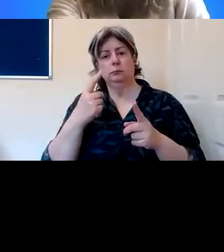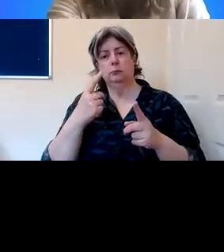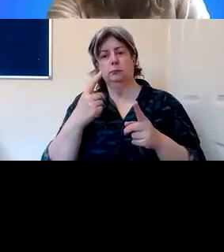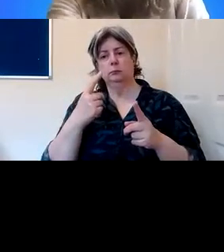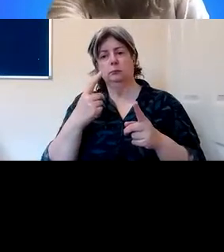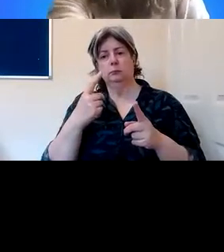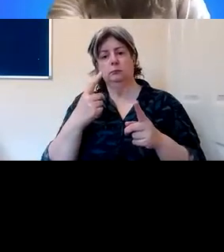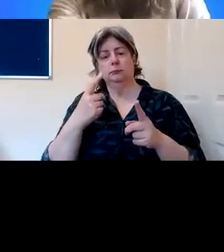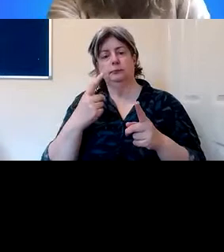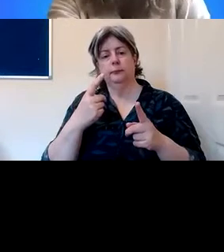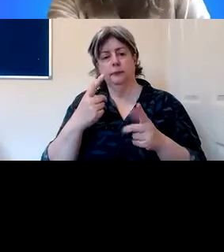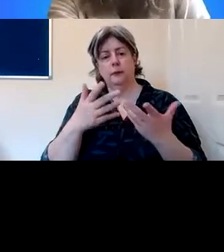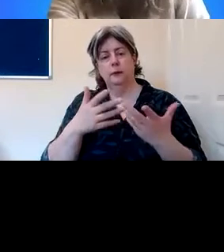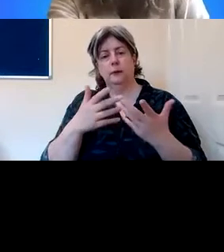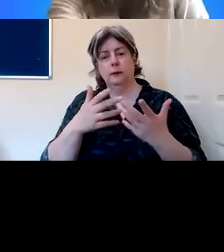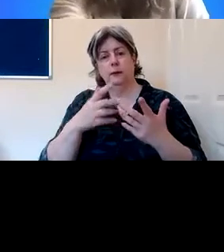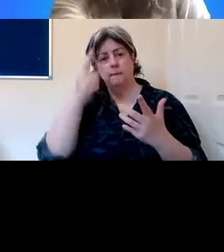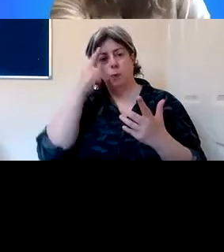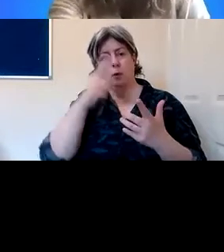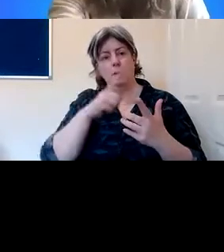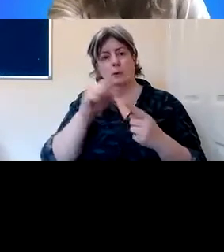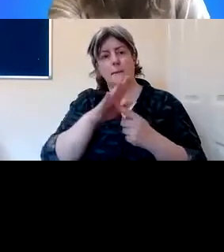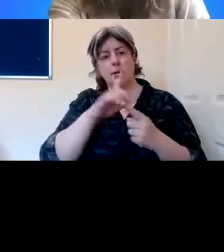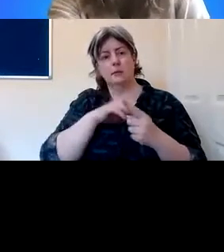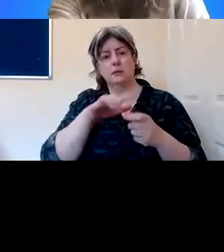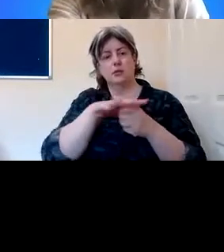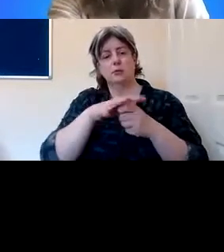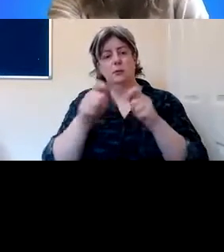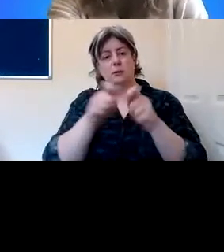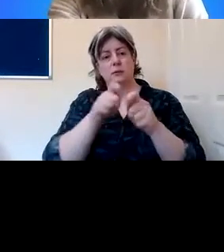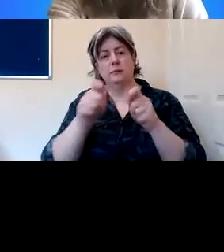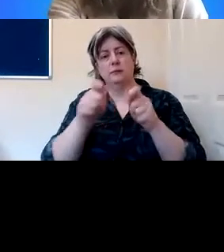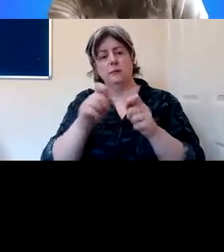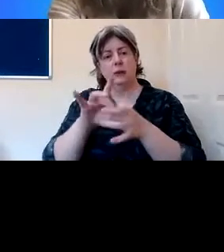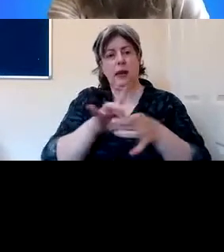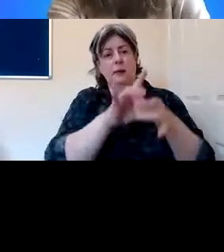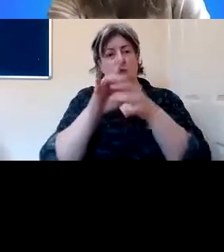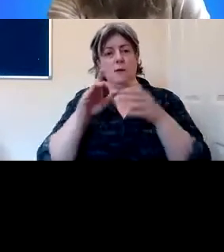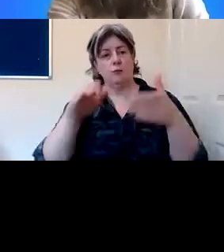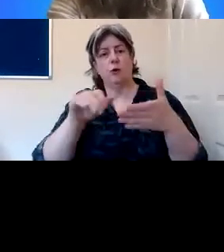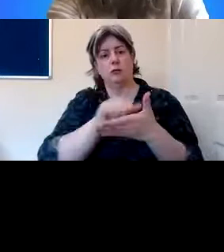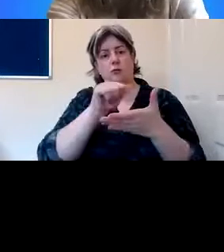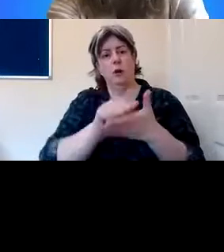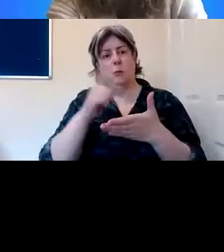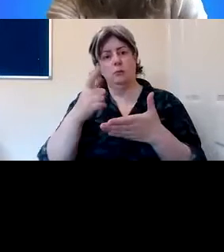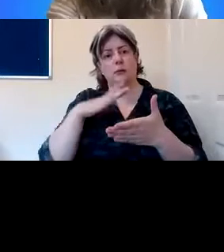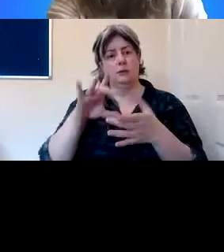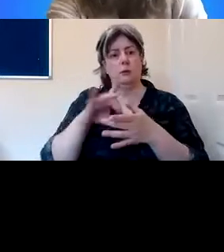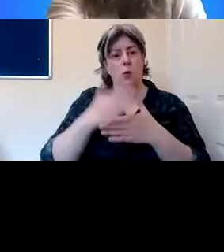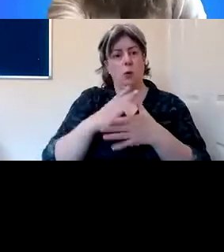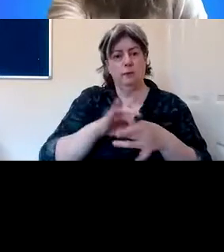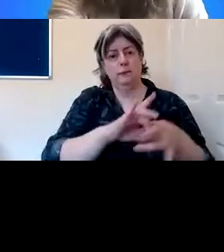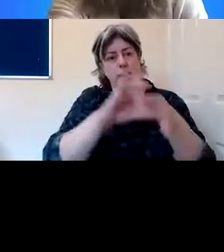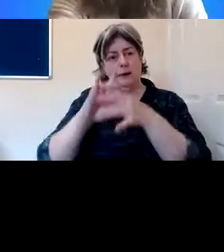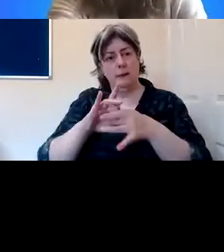changing. But I think the principle of collaborating with regional footprint is the right one. But I think getting